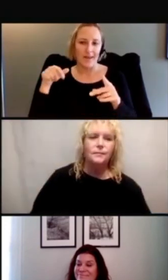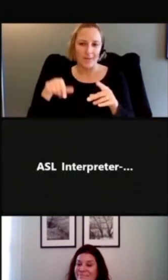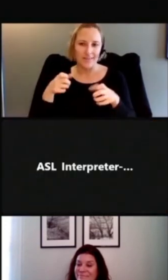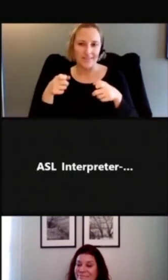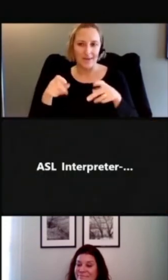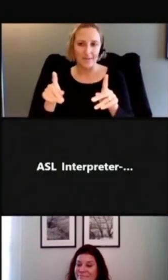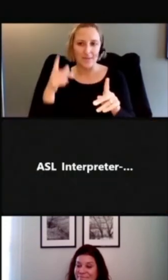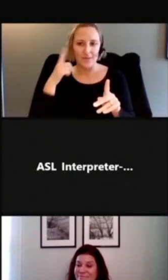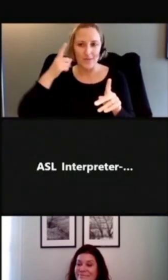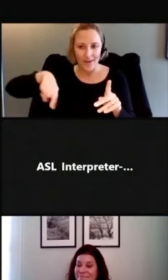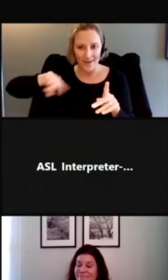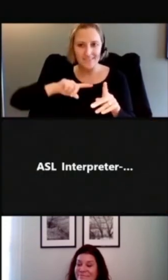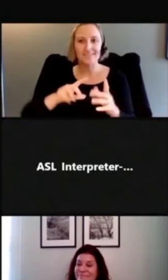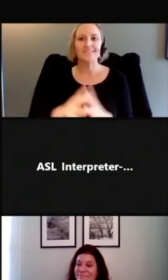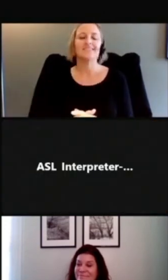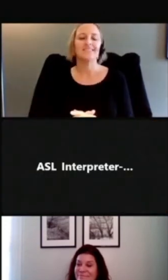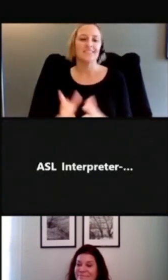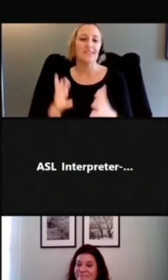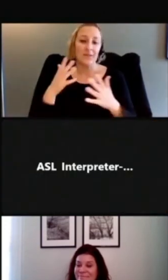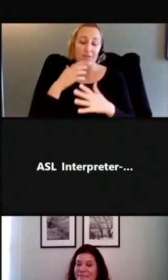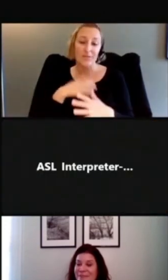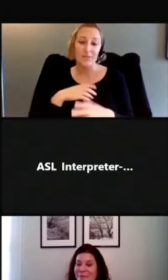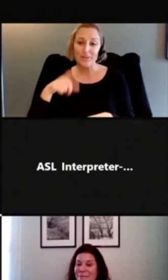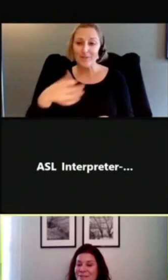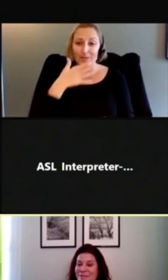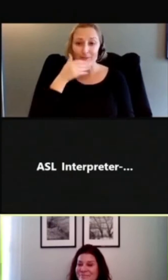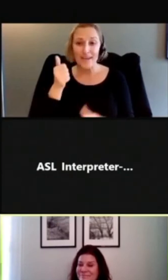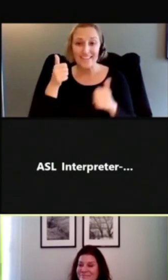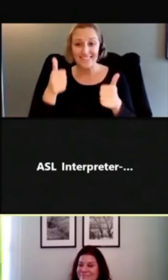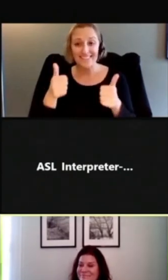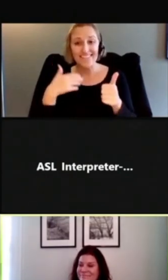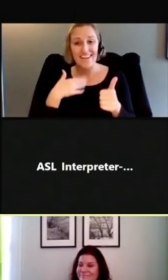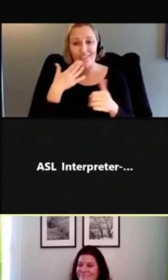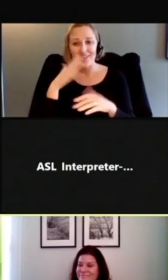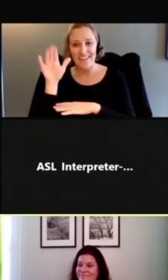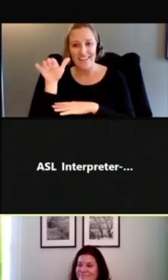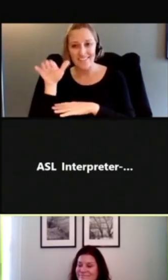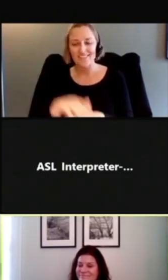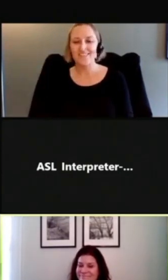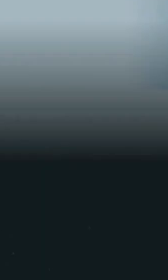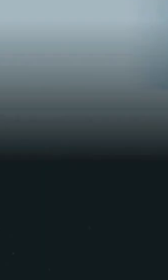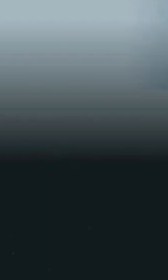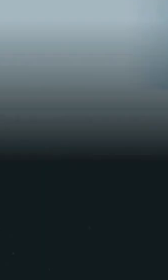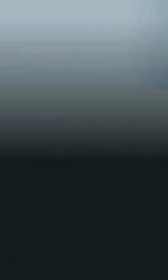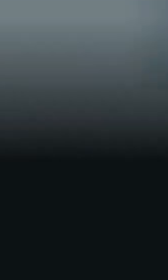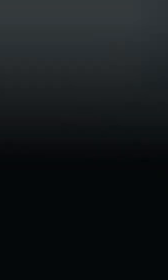for us. And we wish you all well. Yeah, Thank have you a good very much. afternoon. Thanks.